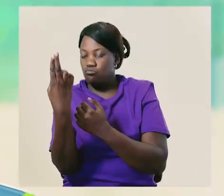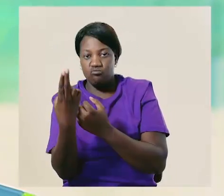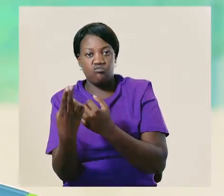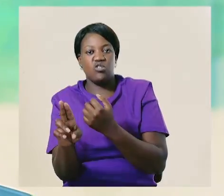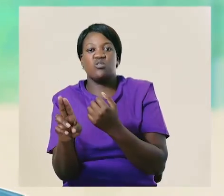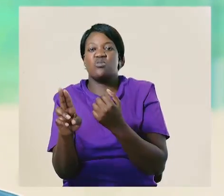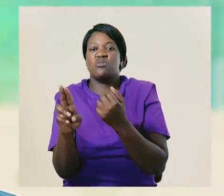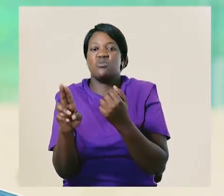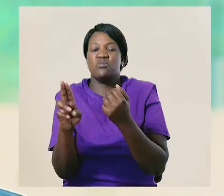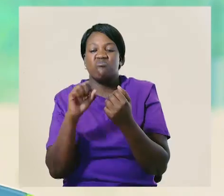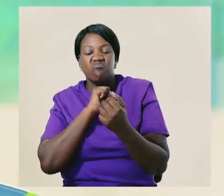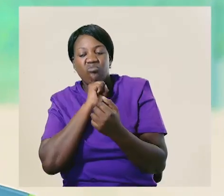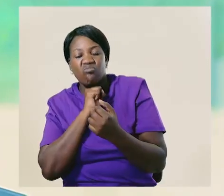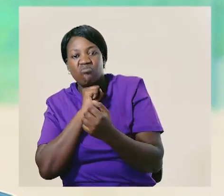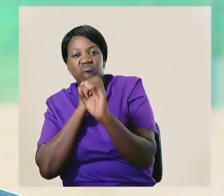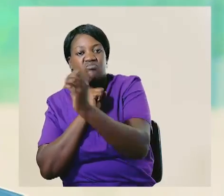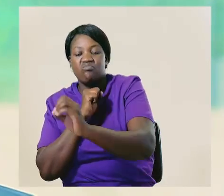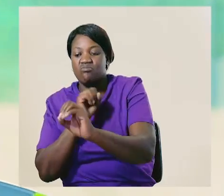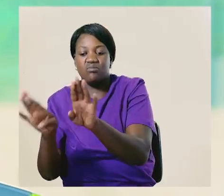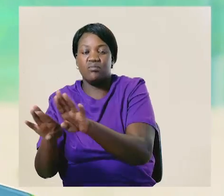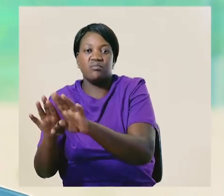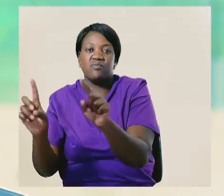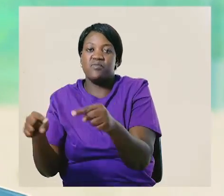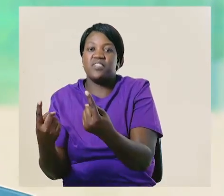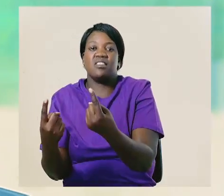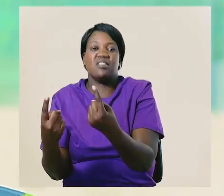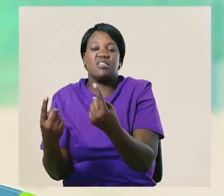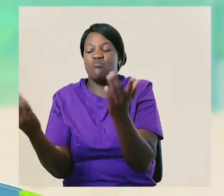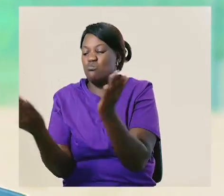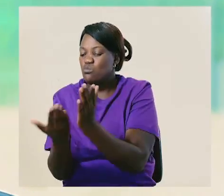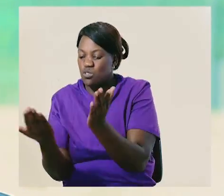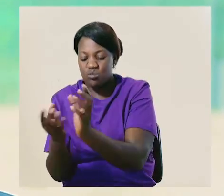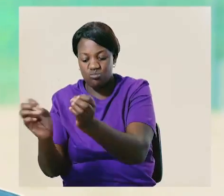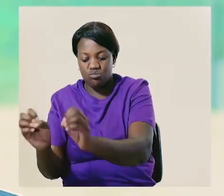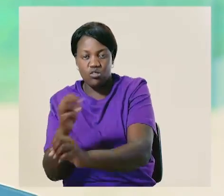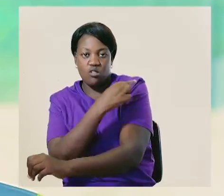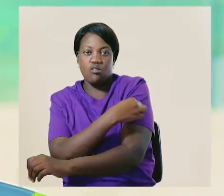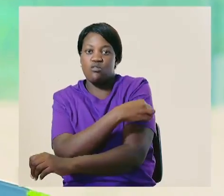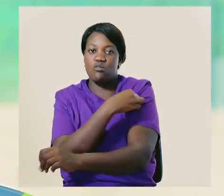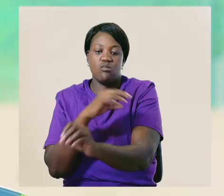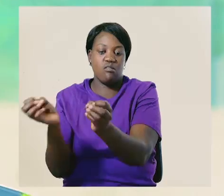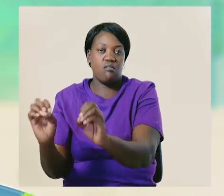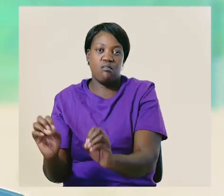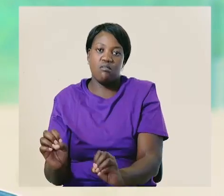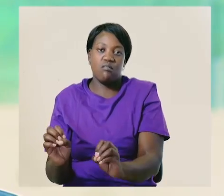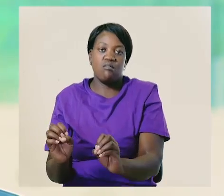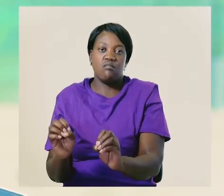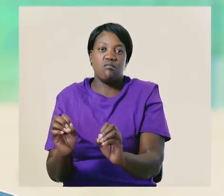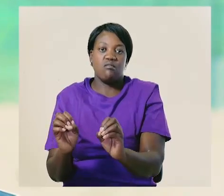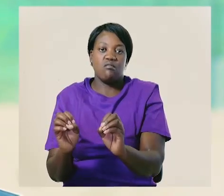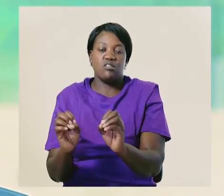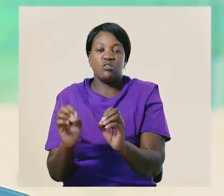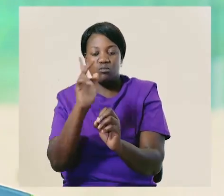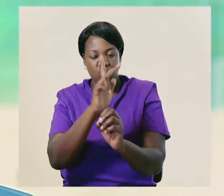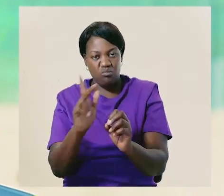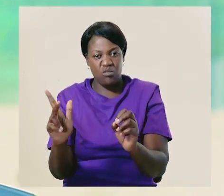modern factories or machines to make goods, nor were there schools or hospitals, so people had to use their own